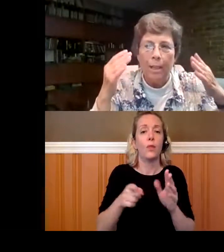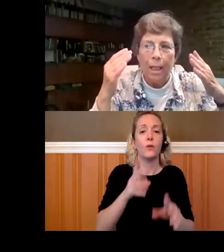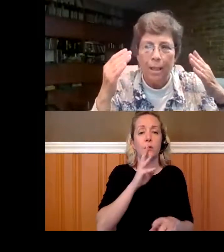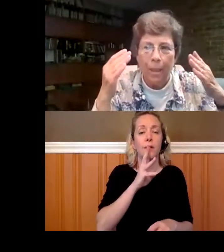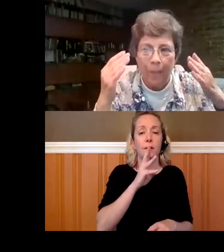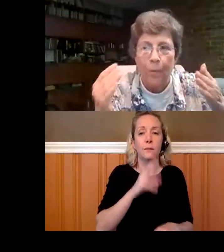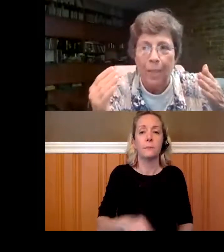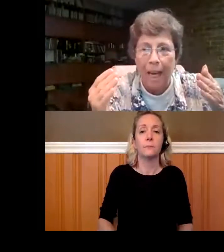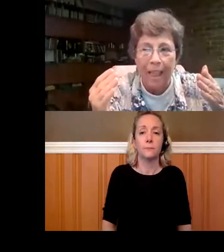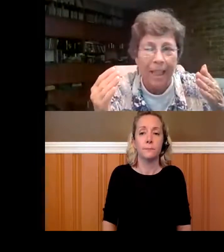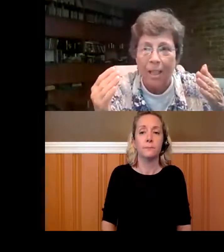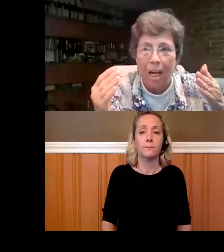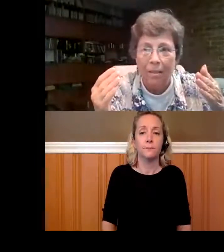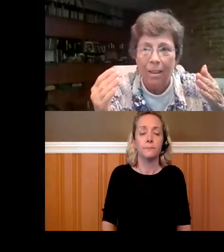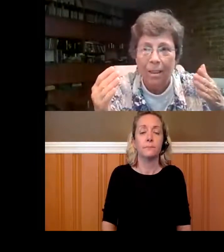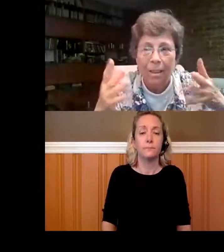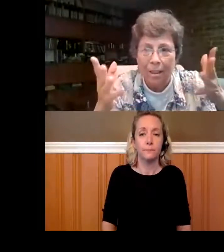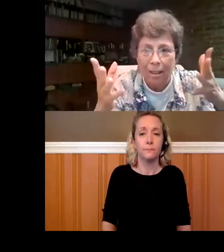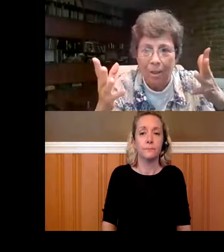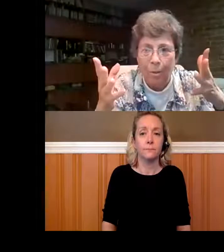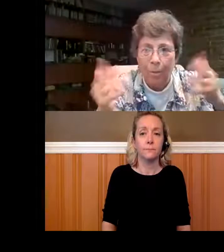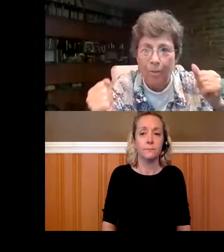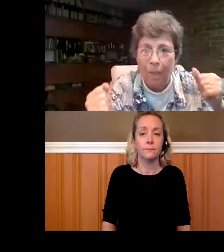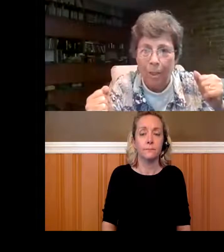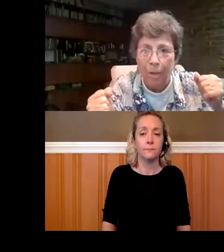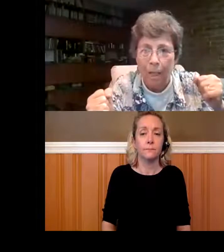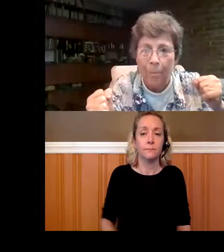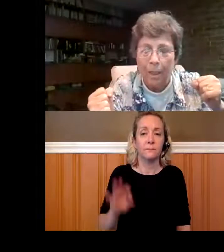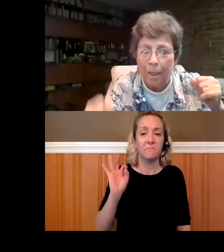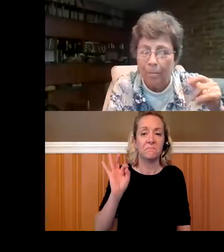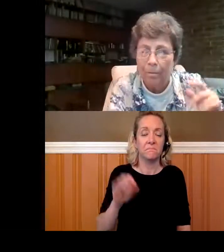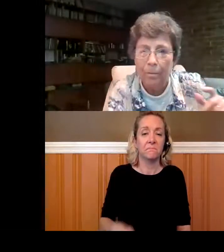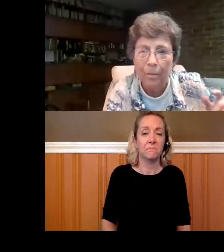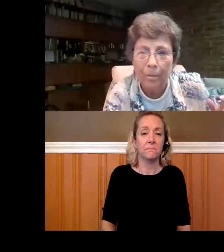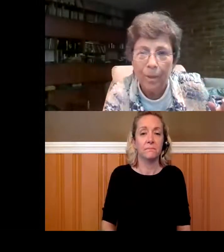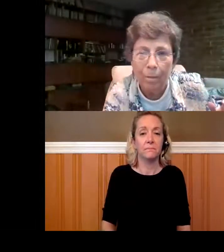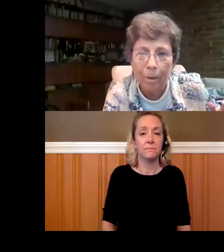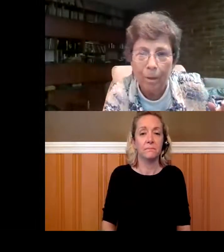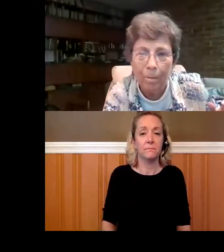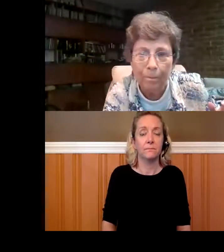not, there's no other way for them to know that, but so.